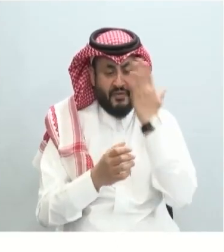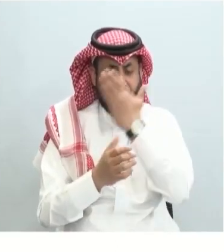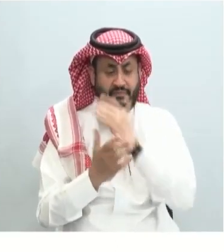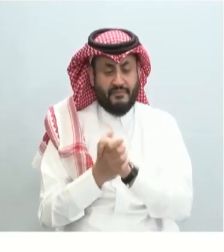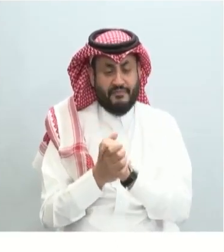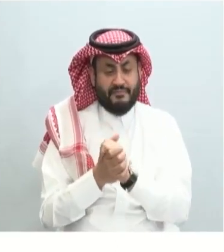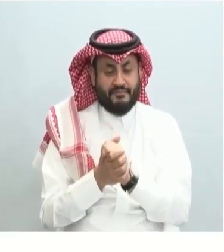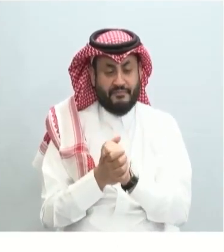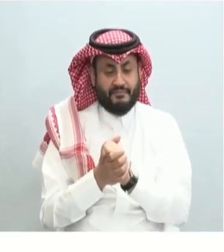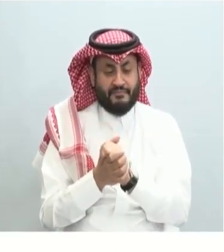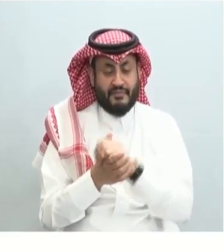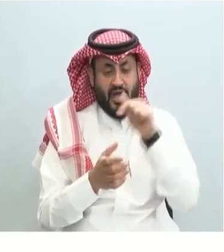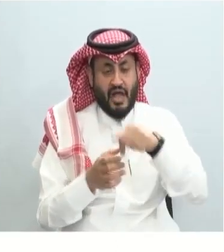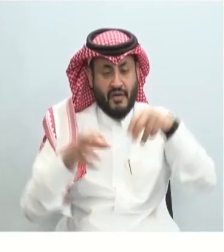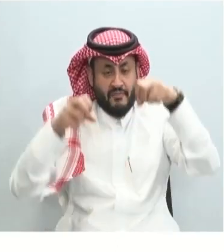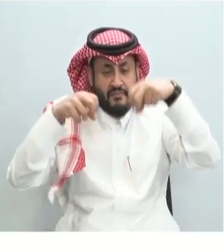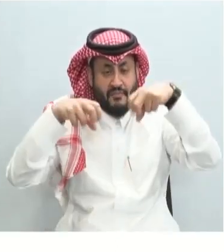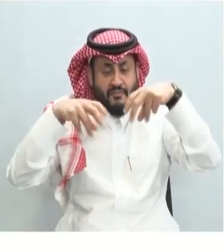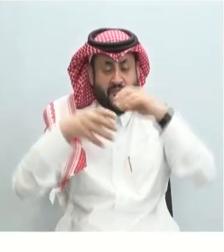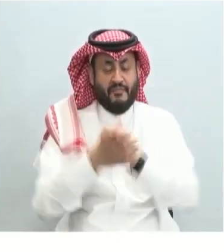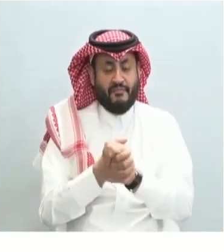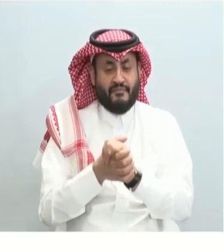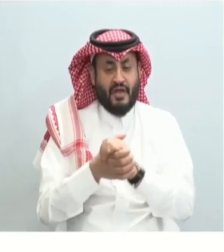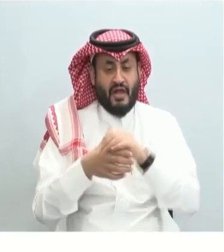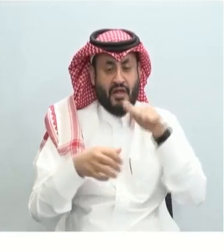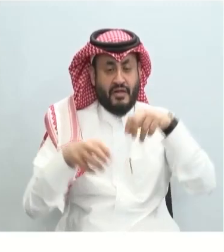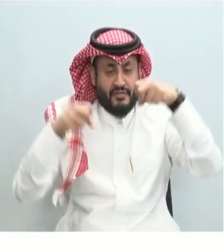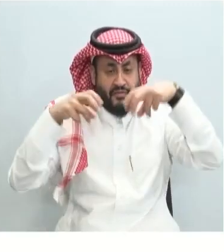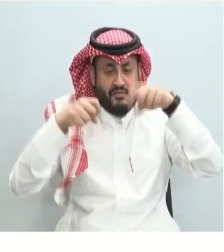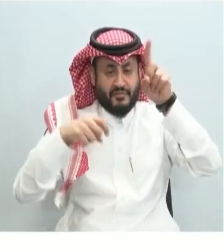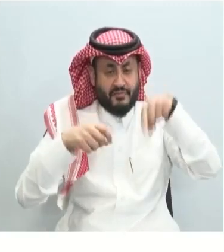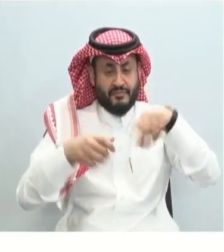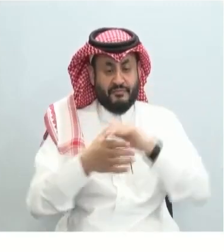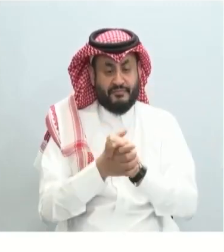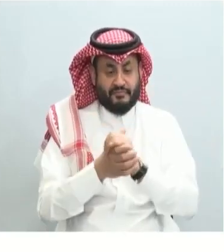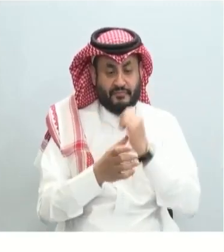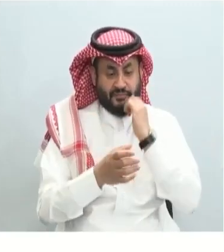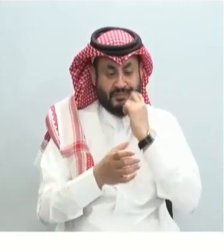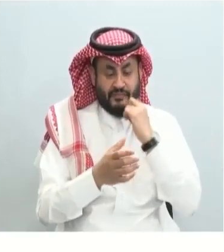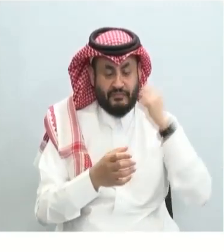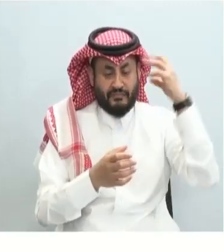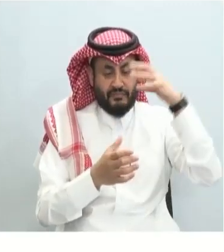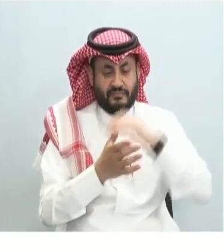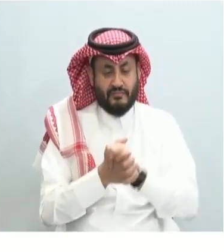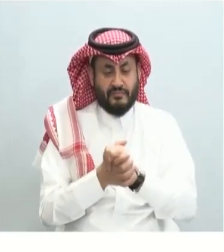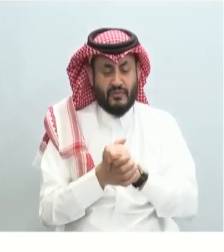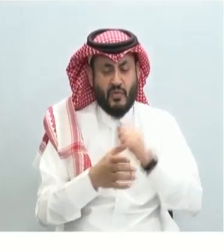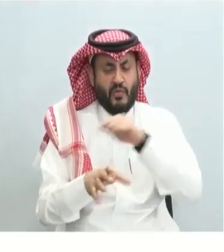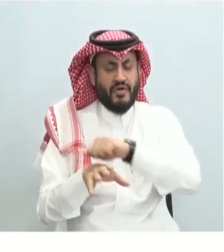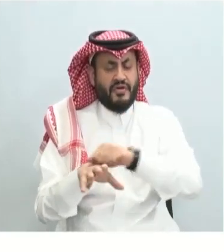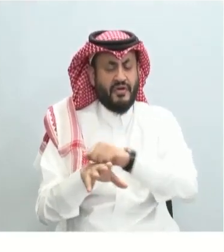face. It's rainy today. It's rainy today. The sun